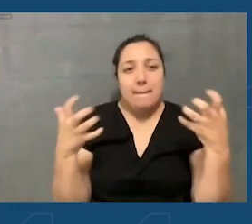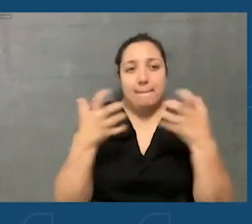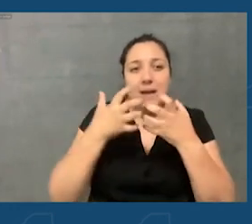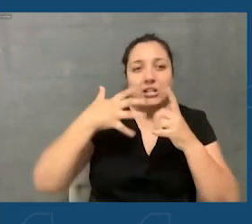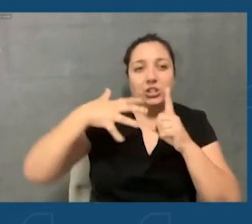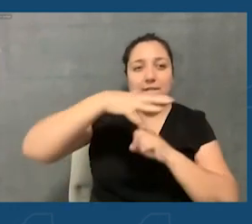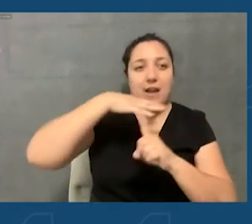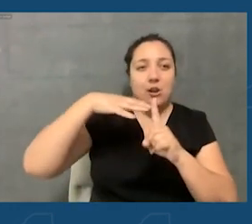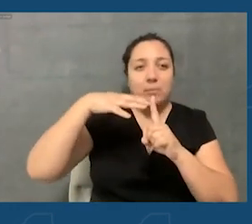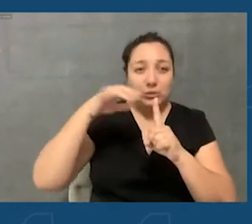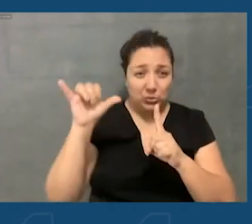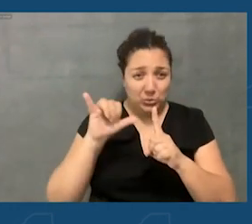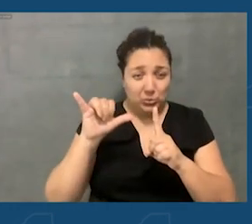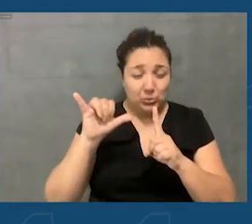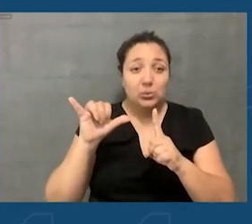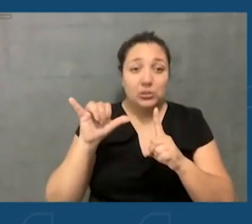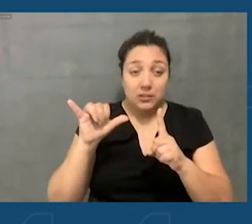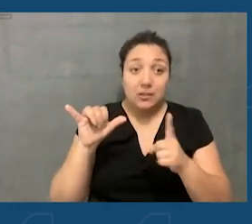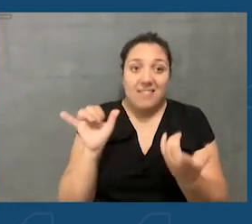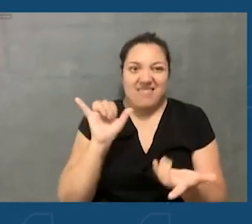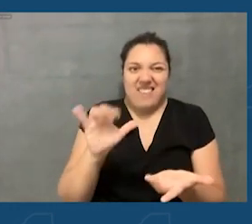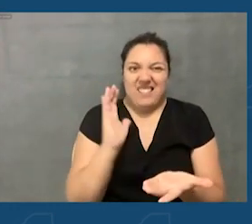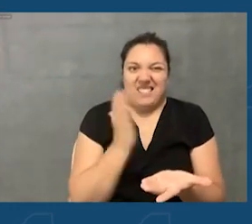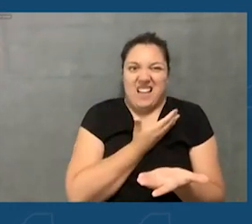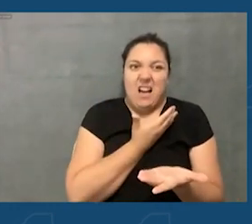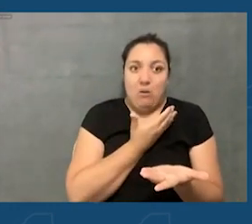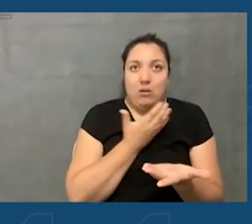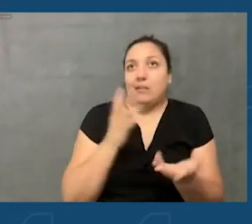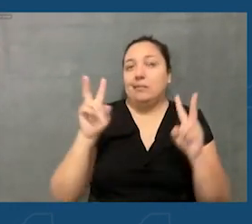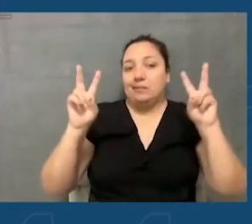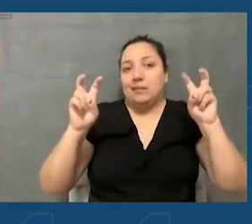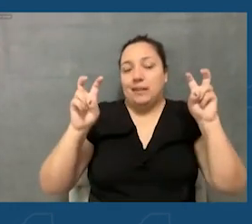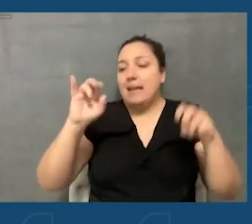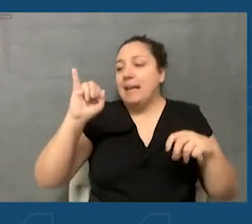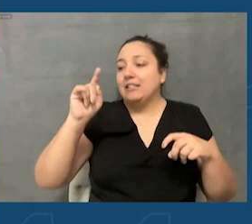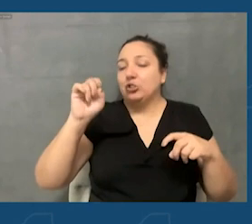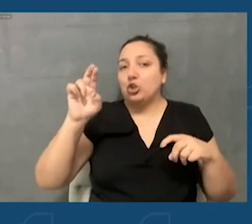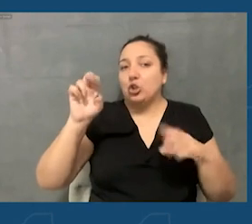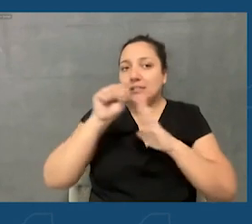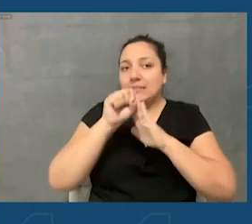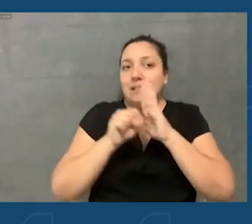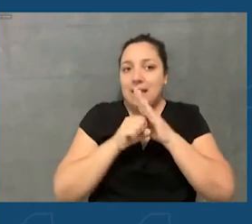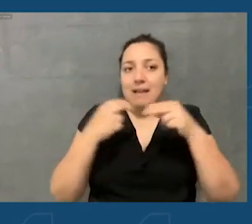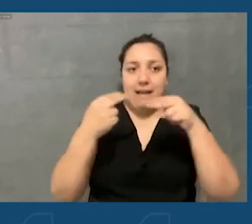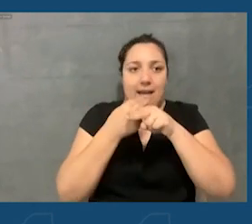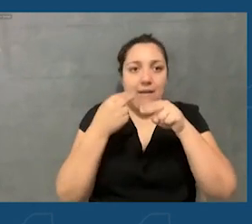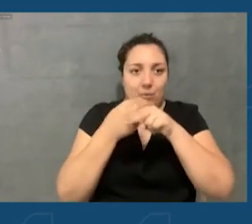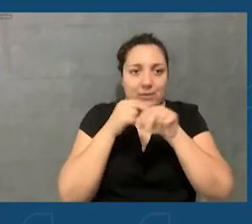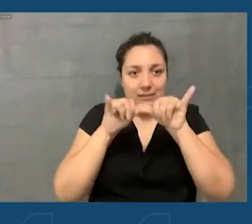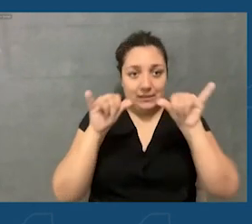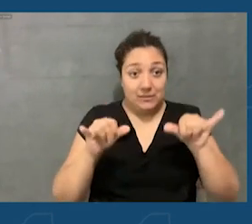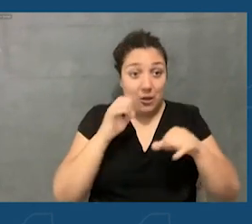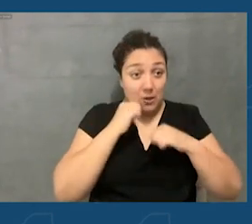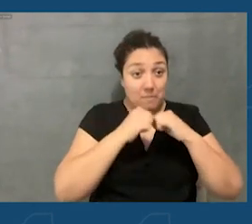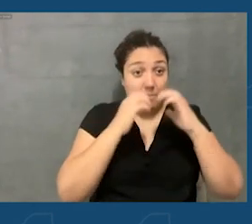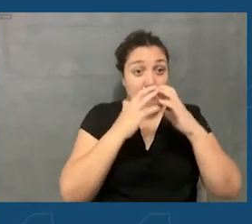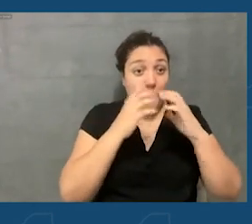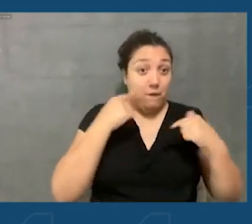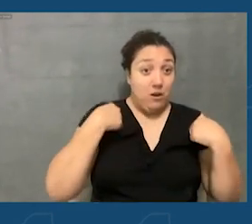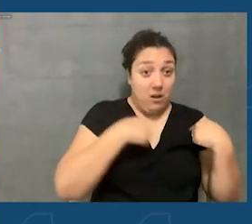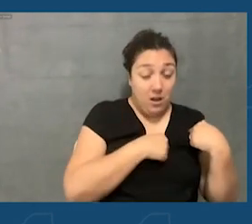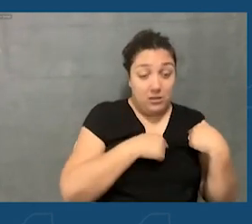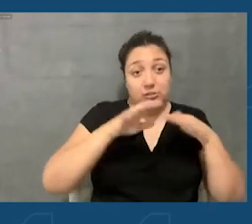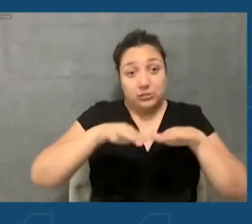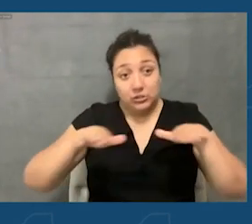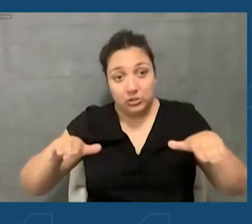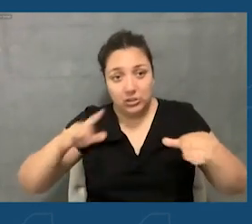that the nation needs. This is our interstate highway system, and we are building it for ourselves, for our children, and for our children's children.